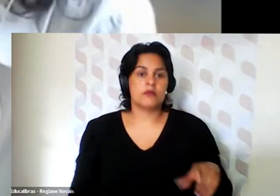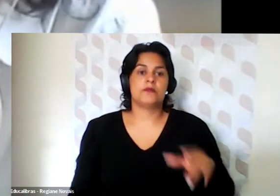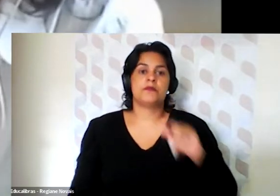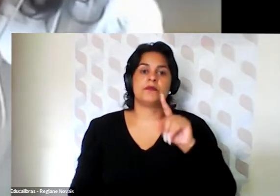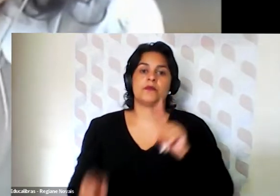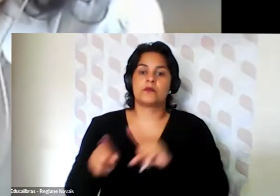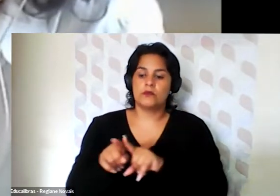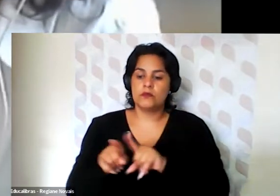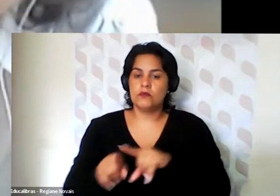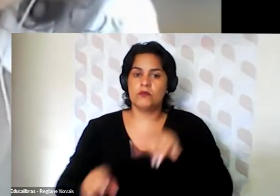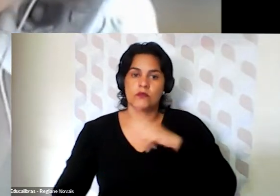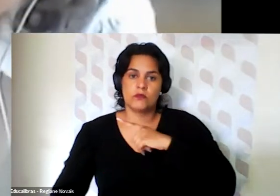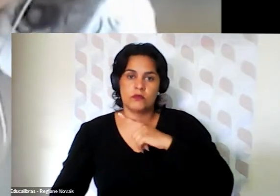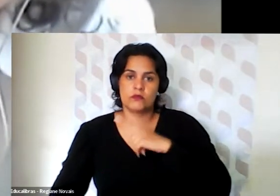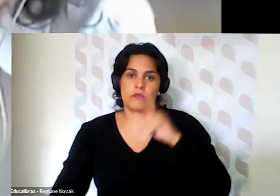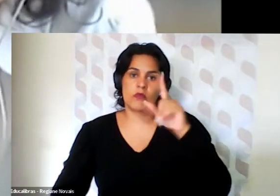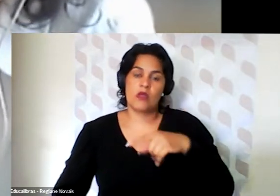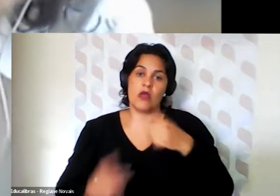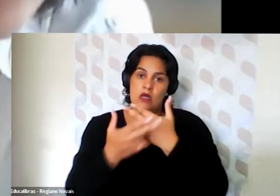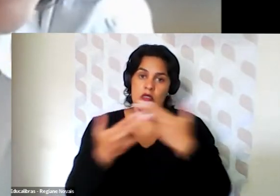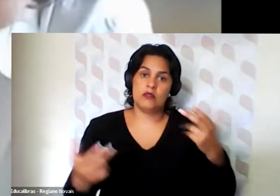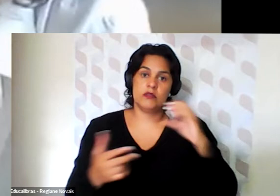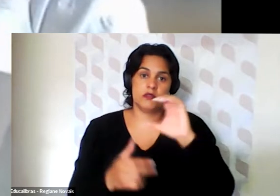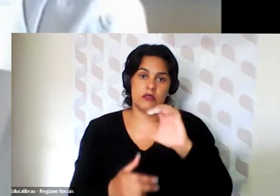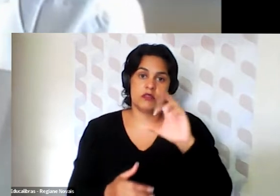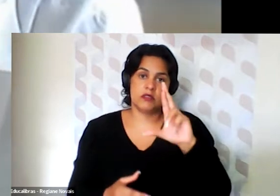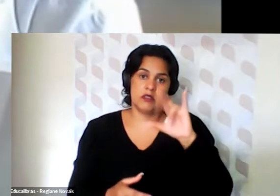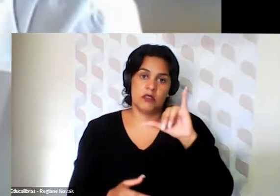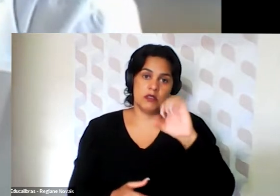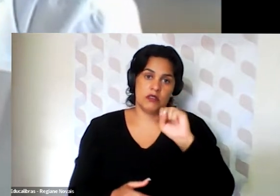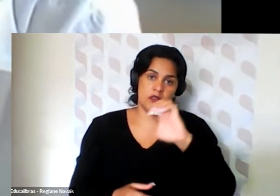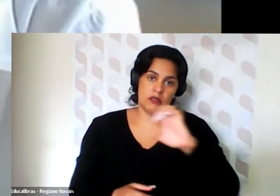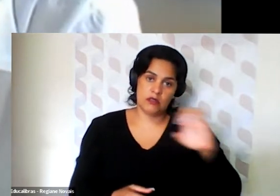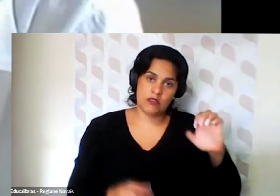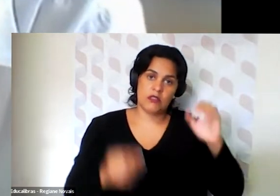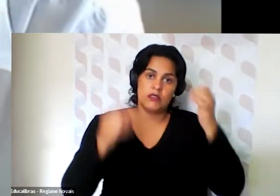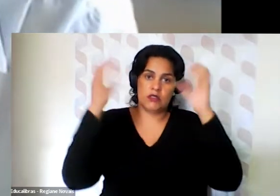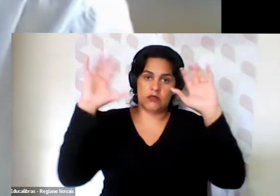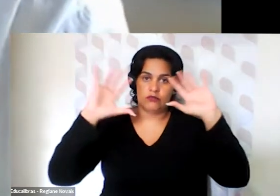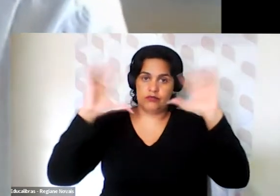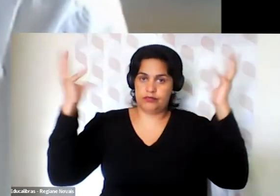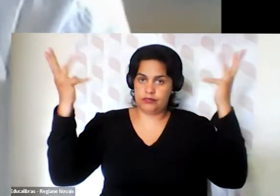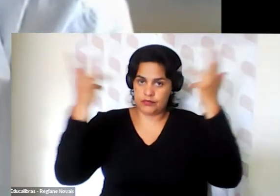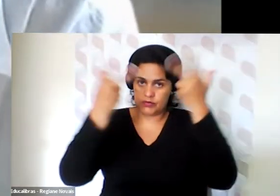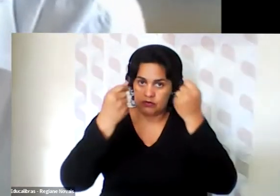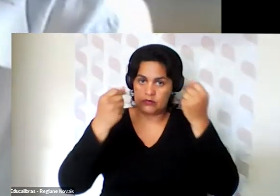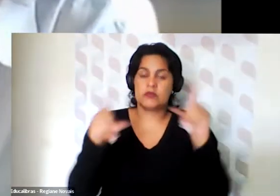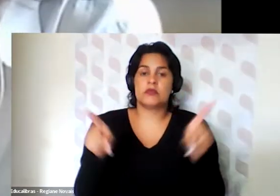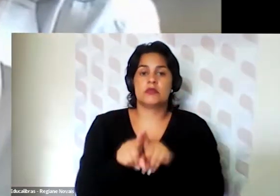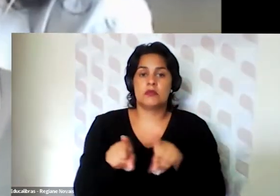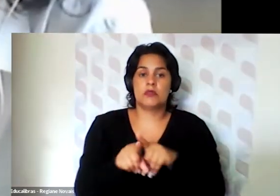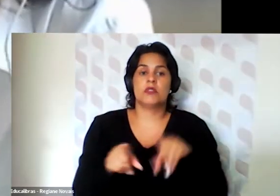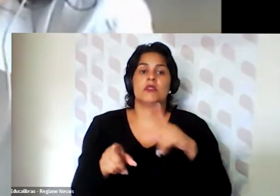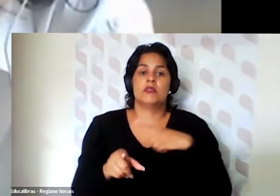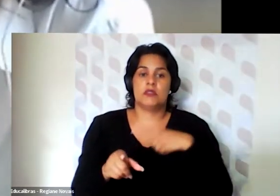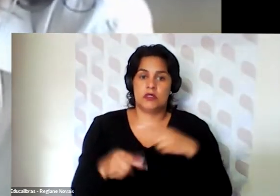In a country where there is structural racism and extreme inegalities, such as Brazil, the irresponsibility of the government